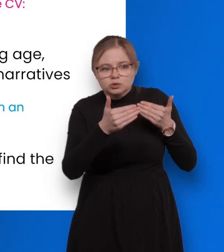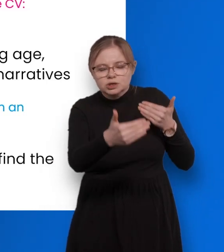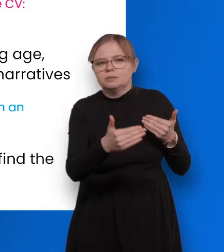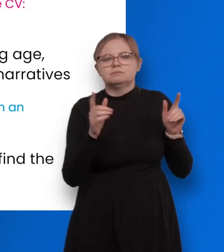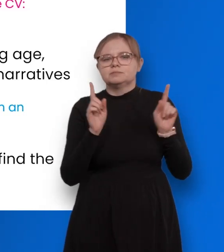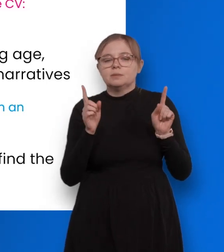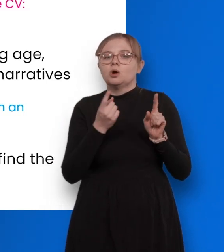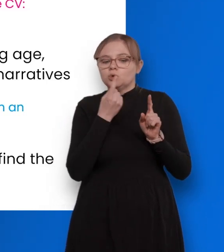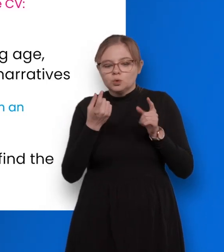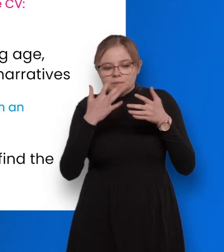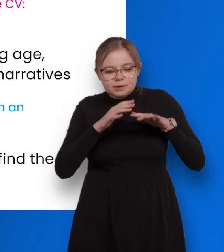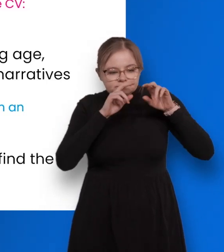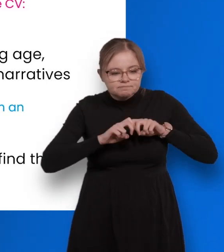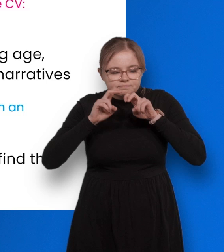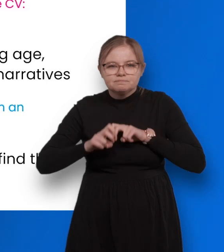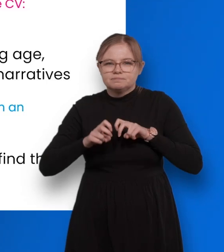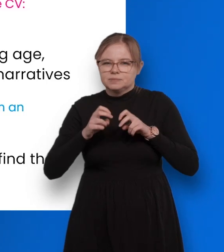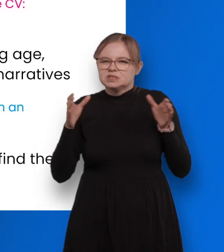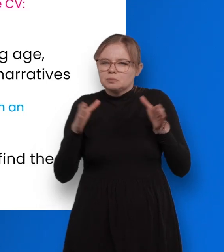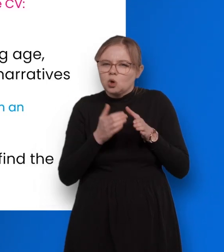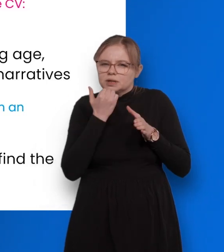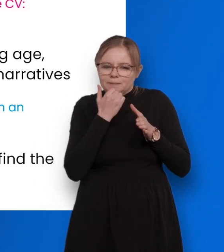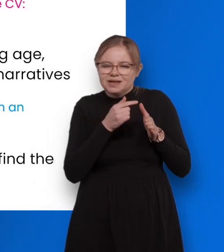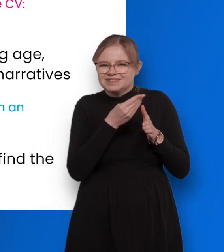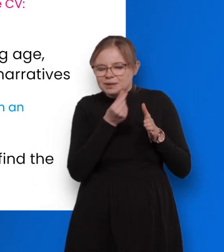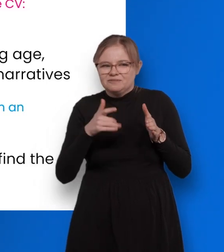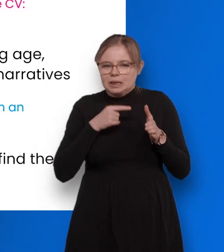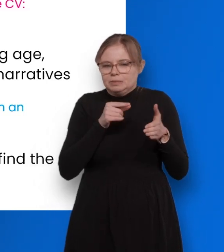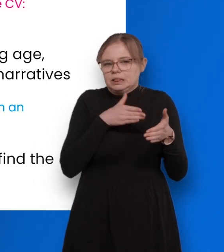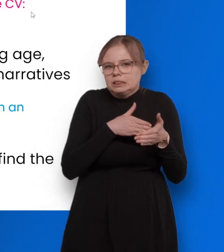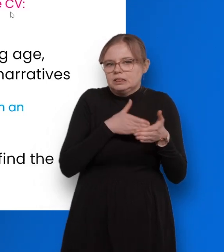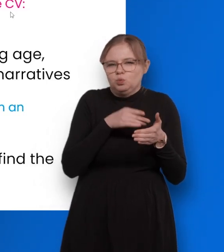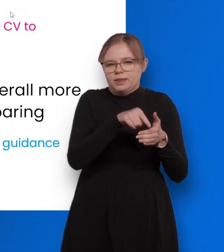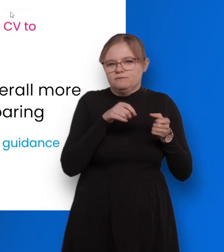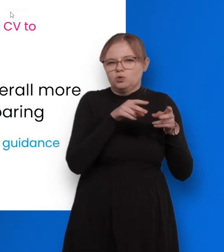least with those that we had looked at, there might be some issues with the format. Next slide, please.